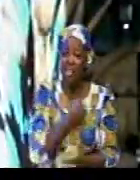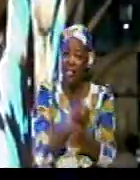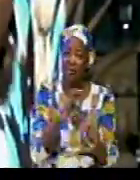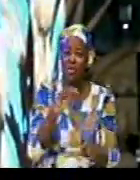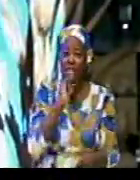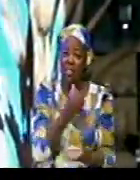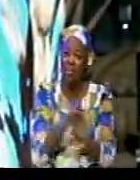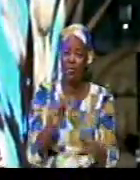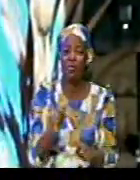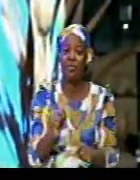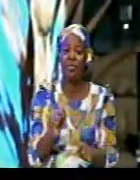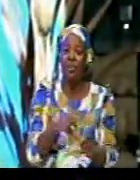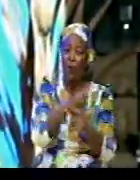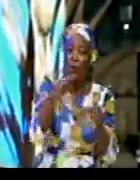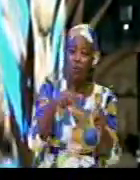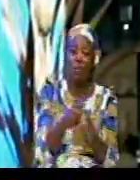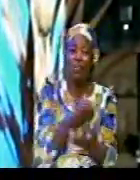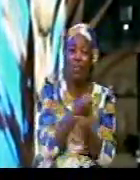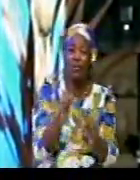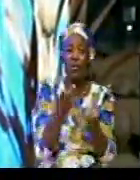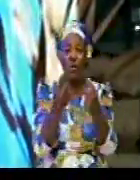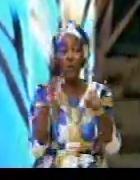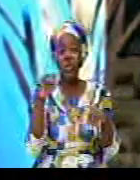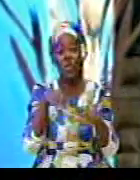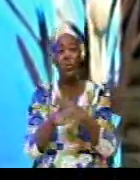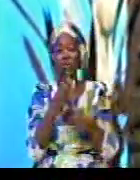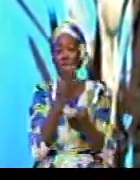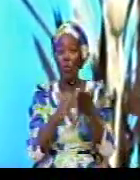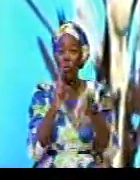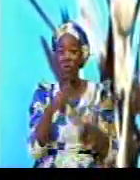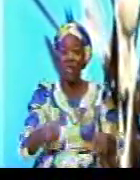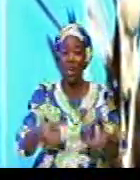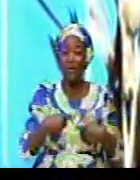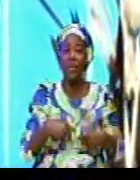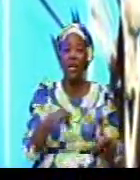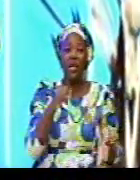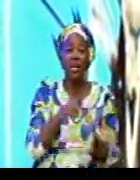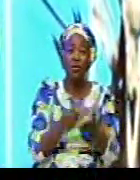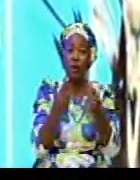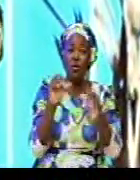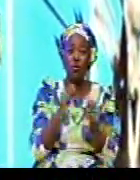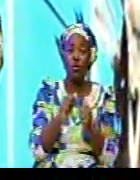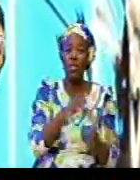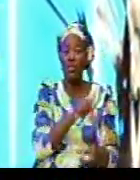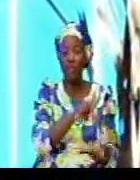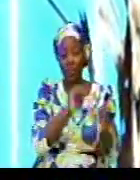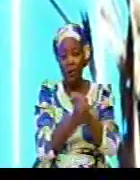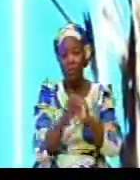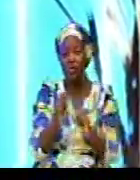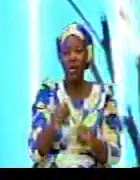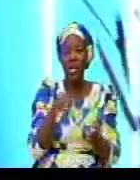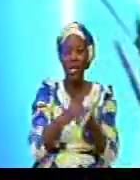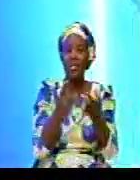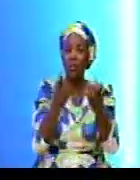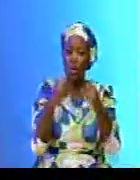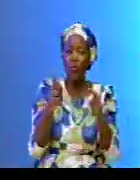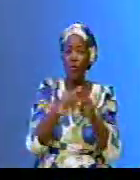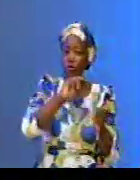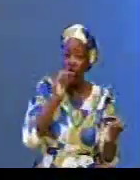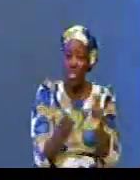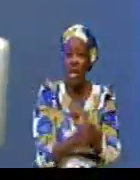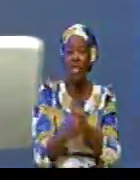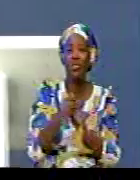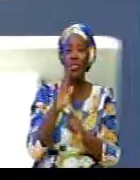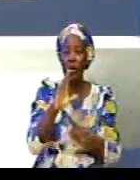said salvation is salvation. When salvation comes into somebody's life, it comes